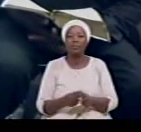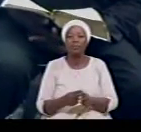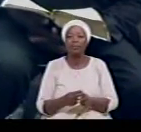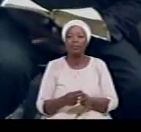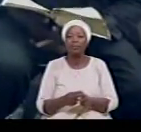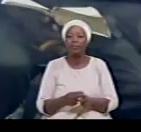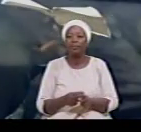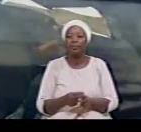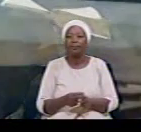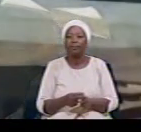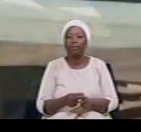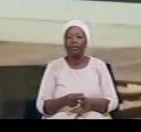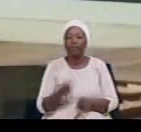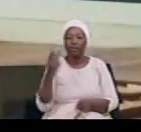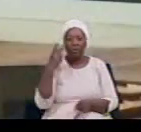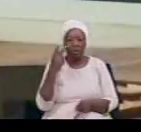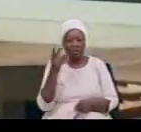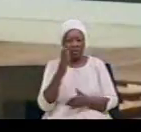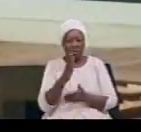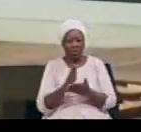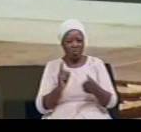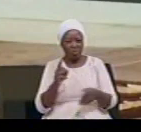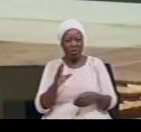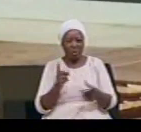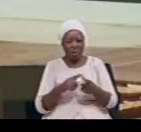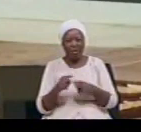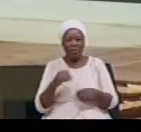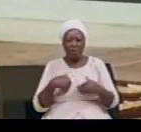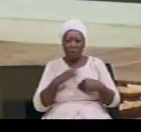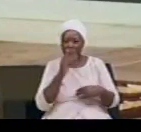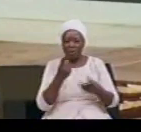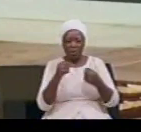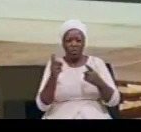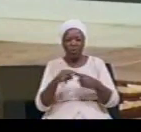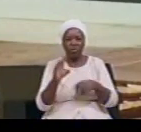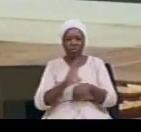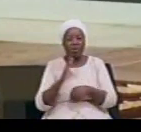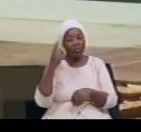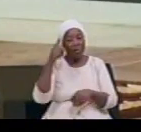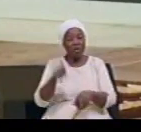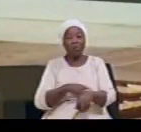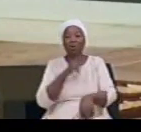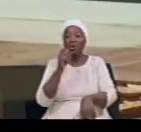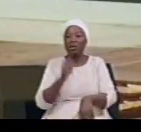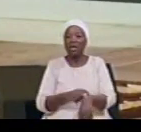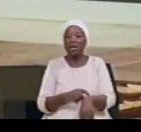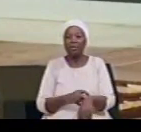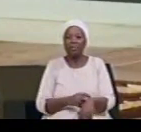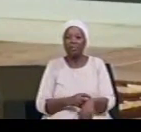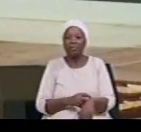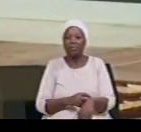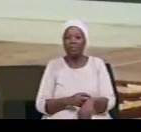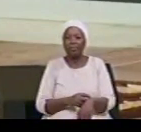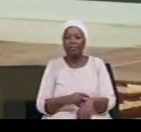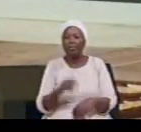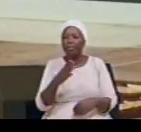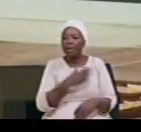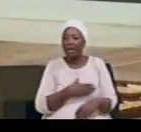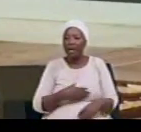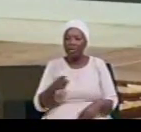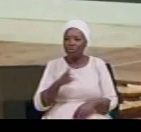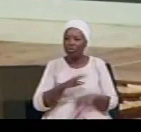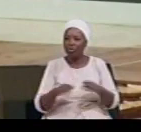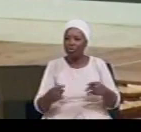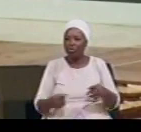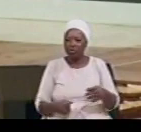You look at somebody, you've been coming to the church for such a long time, and you don't appear to